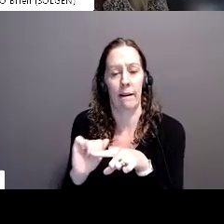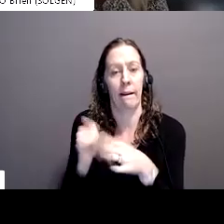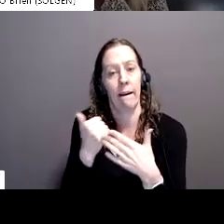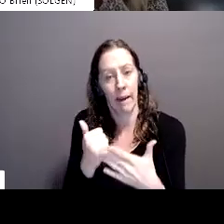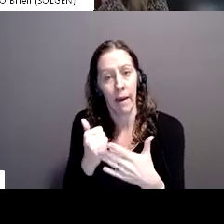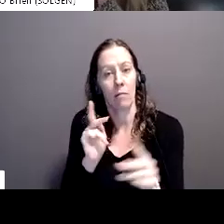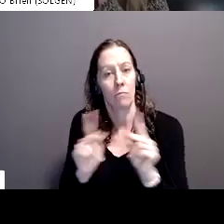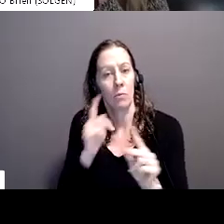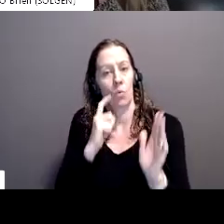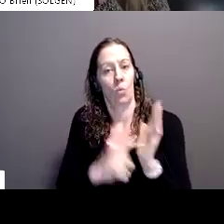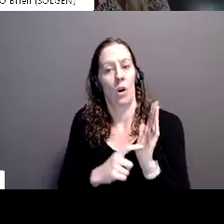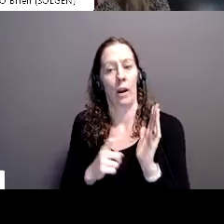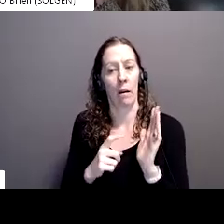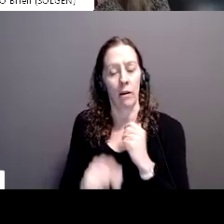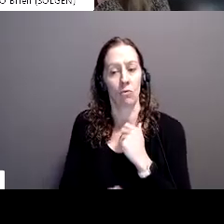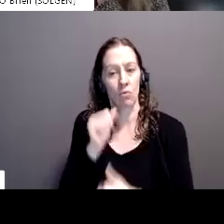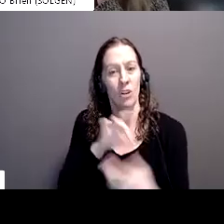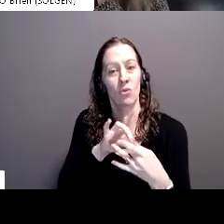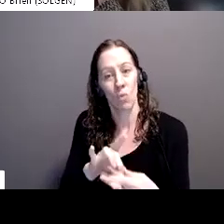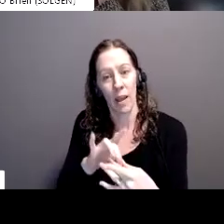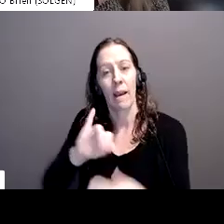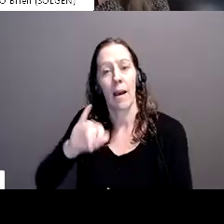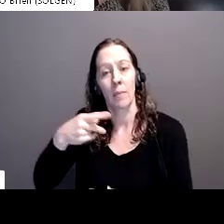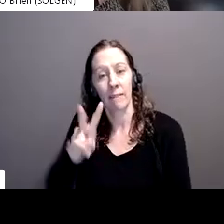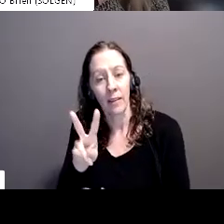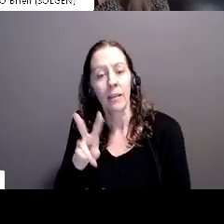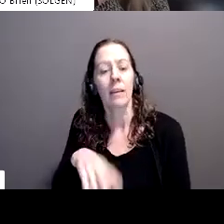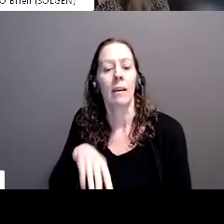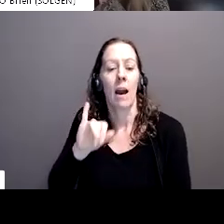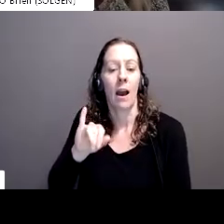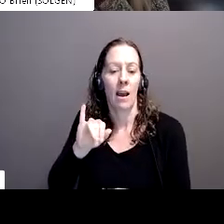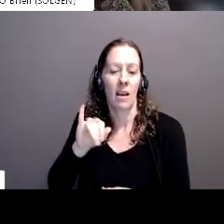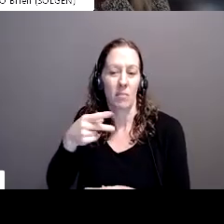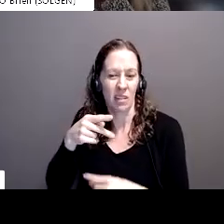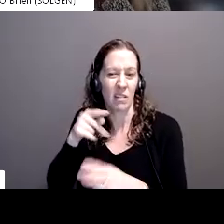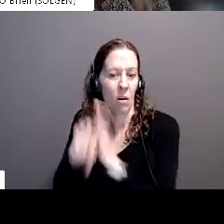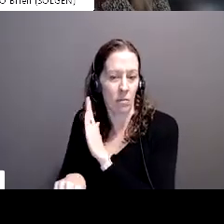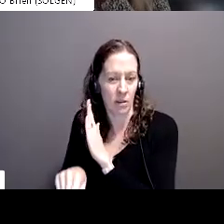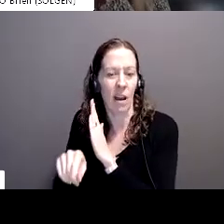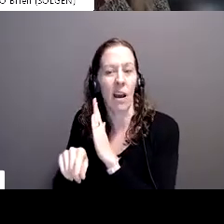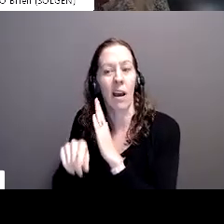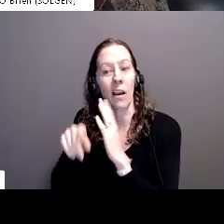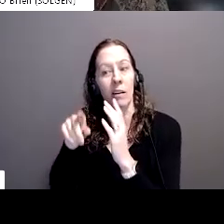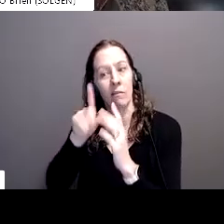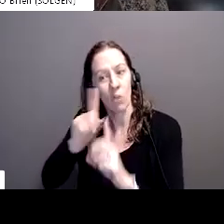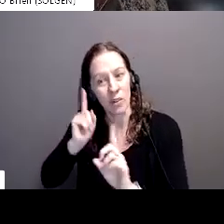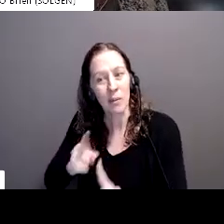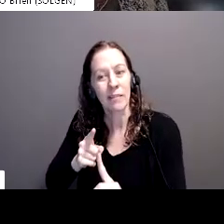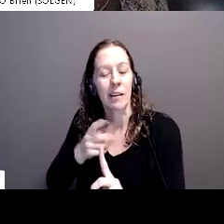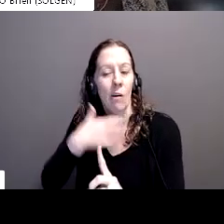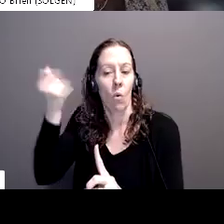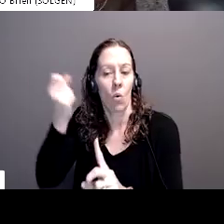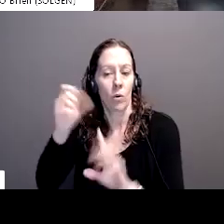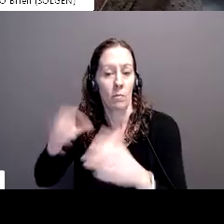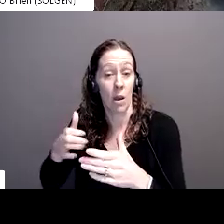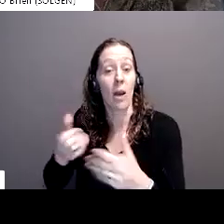to IPV and IP homicide in aging populations. So various witnesses at the inquest